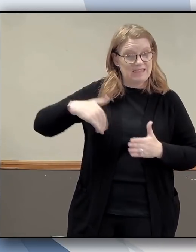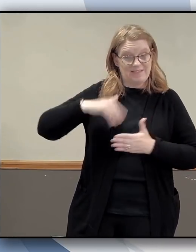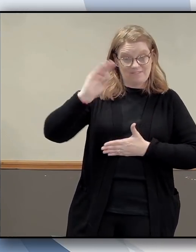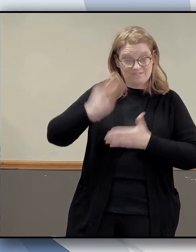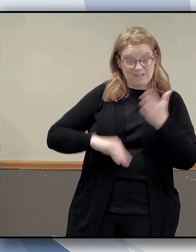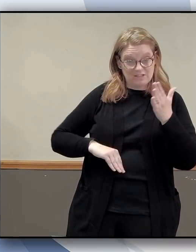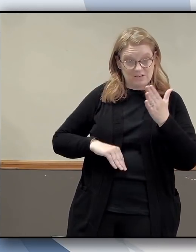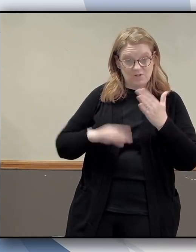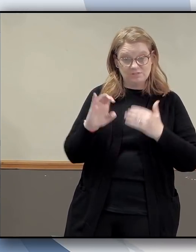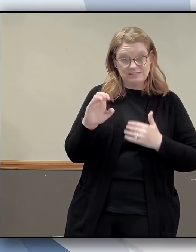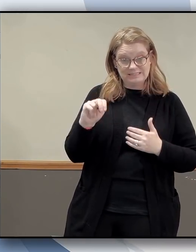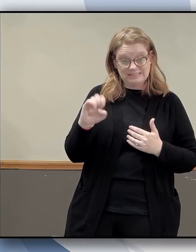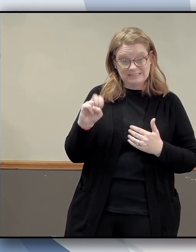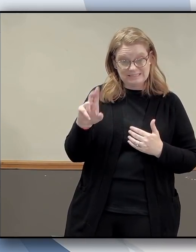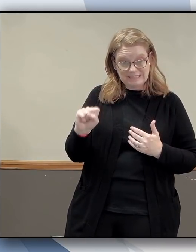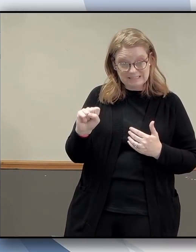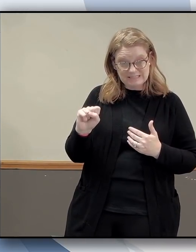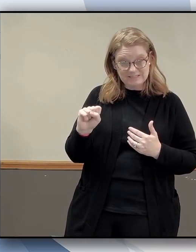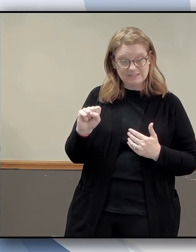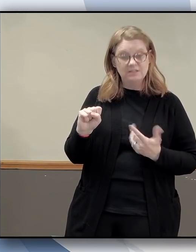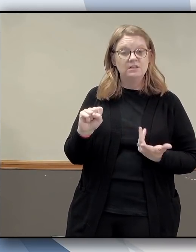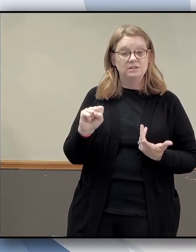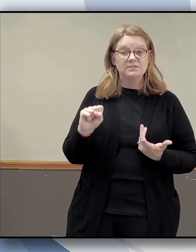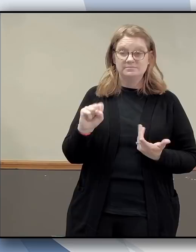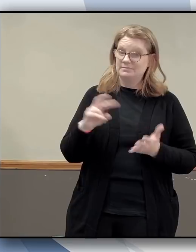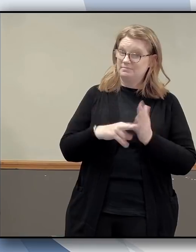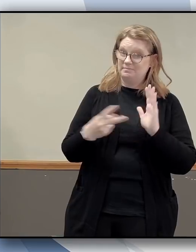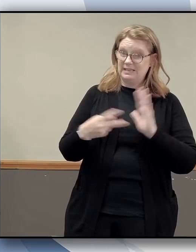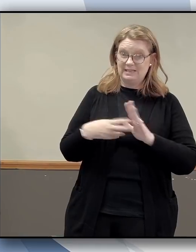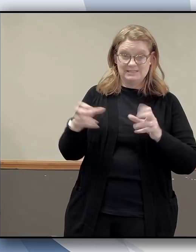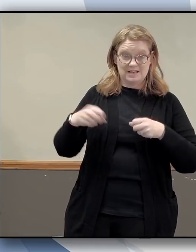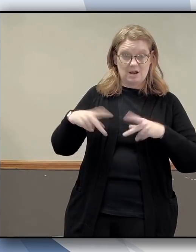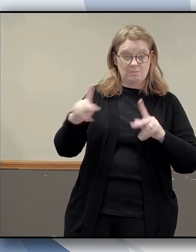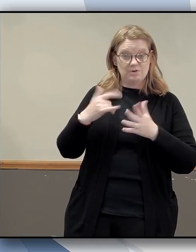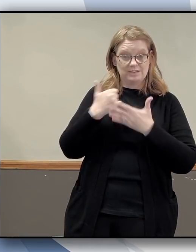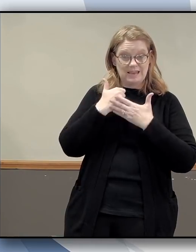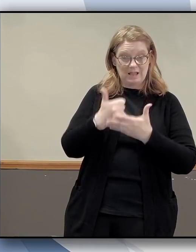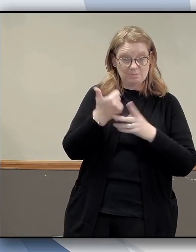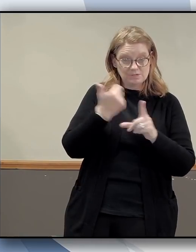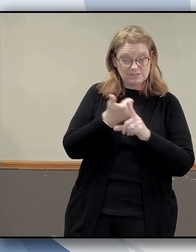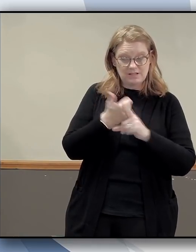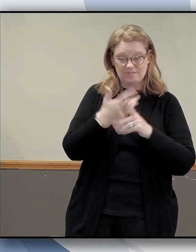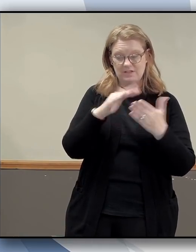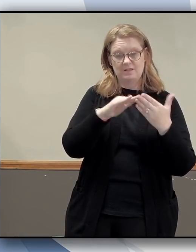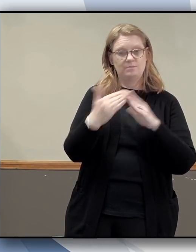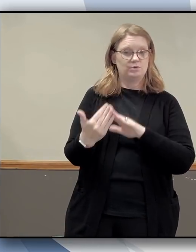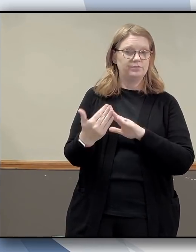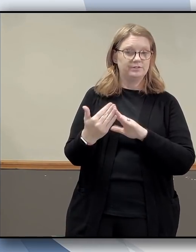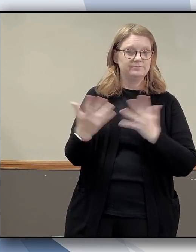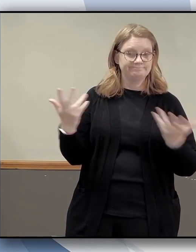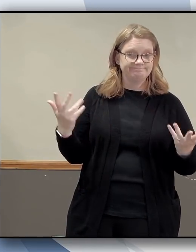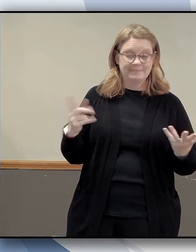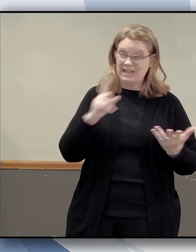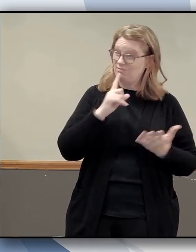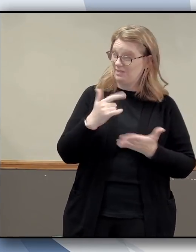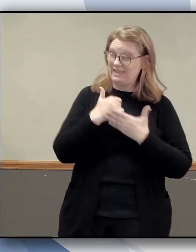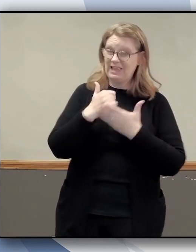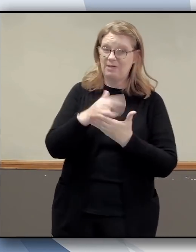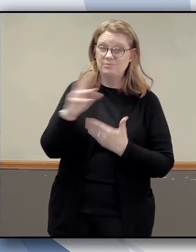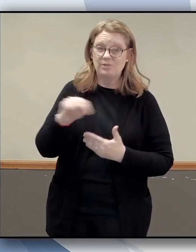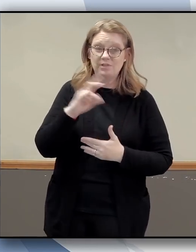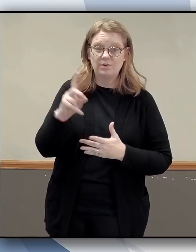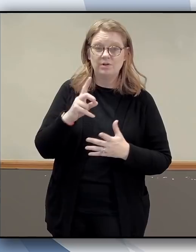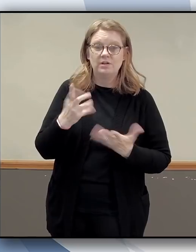census, you're missing out on an opportunity to help yourself and your community and help North Dakota get the appropriate levels